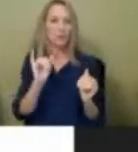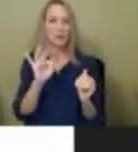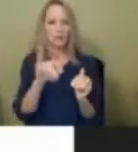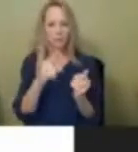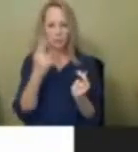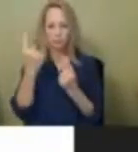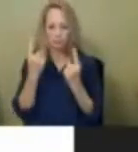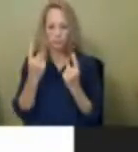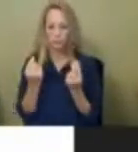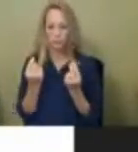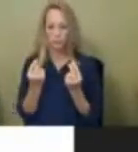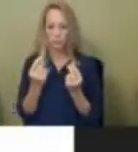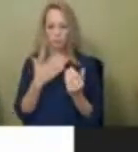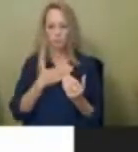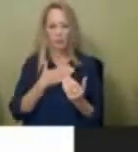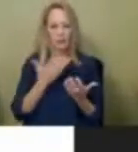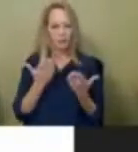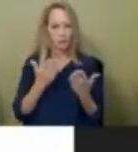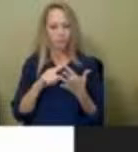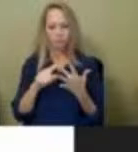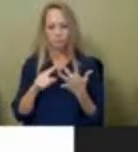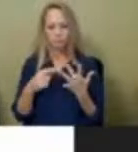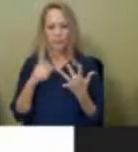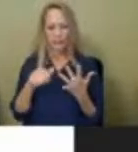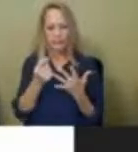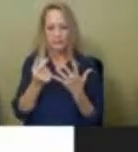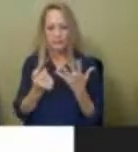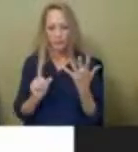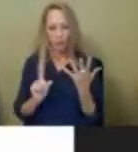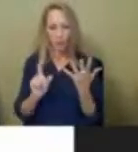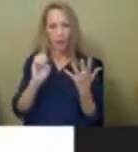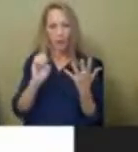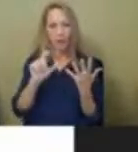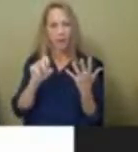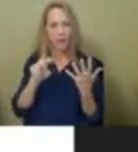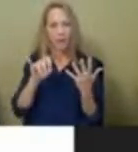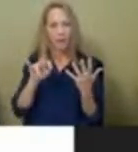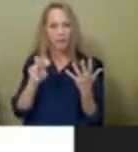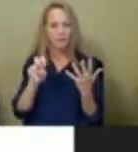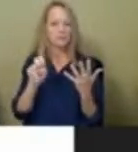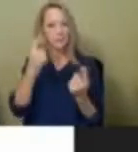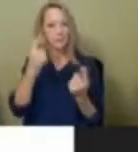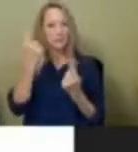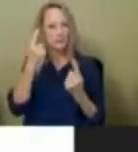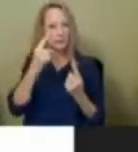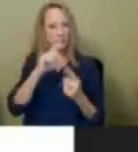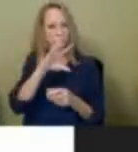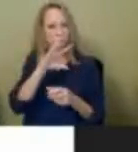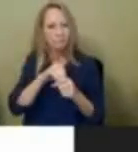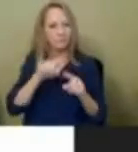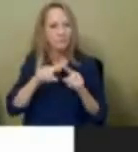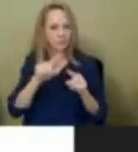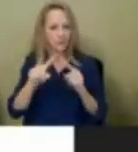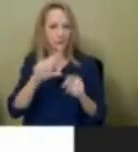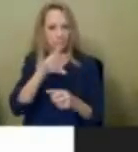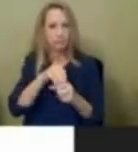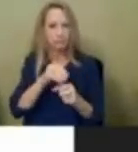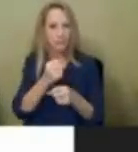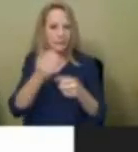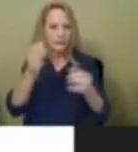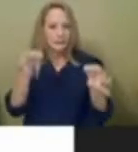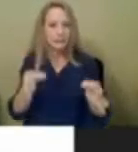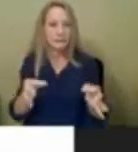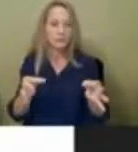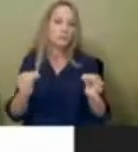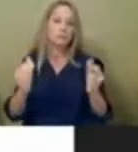would you do next? You look at those ratios. And then ultimately, although the beds and ventilators and things like that are certainly not the focus